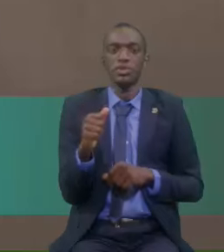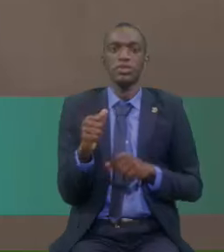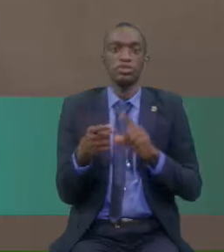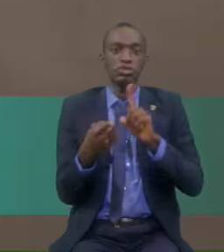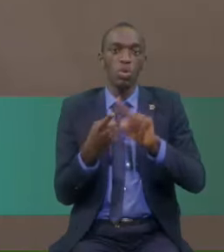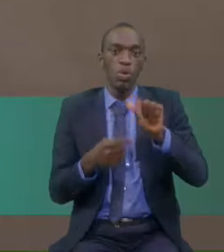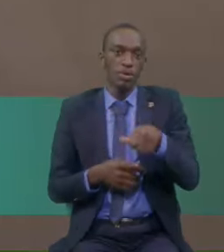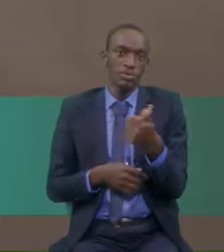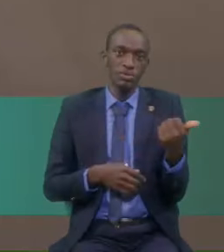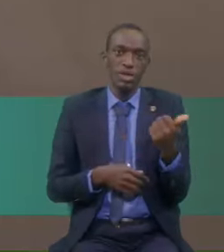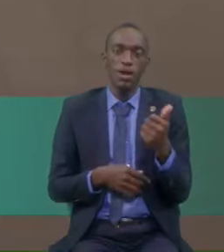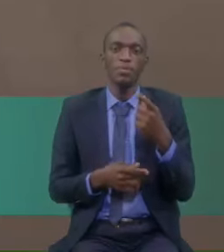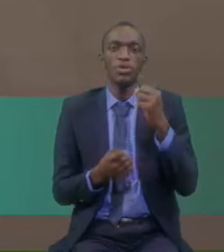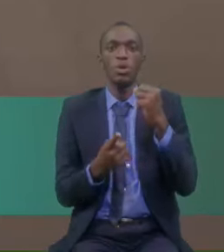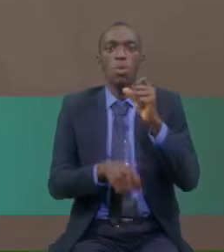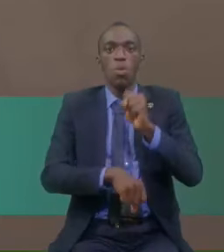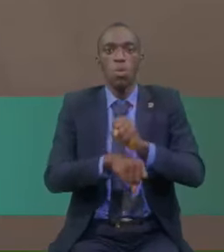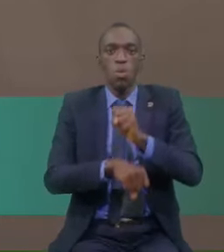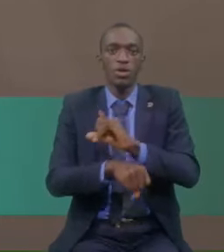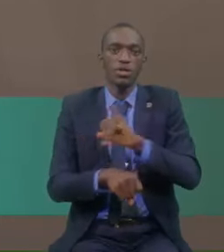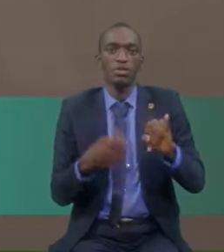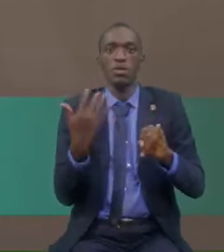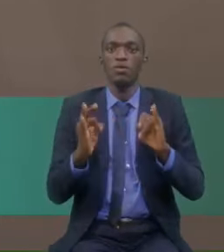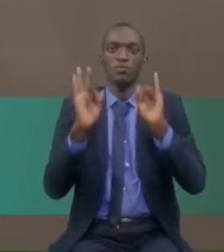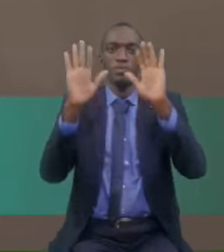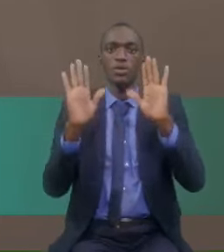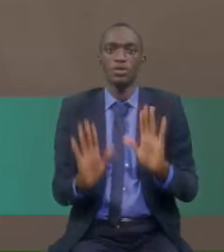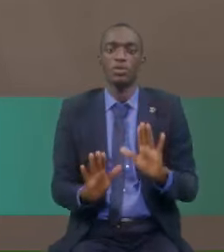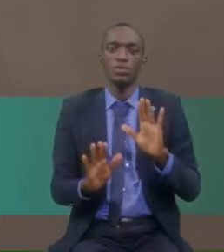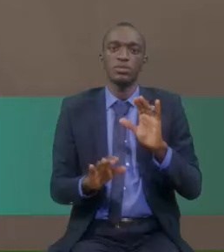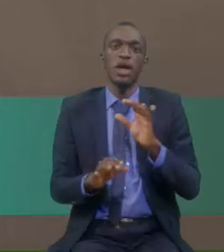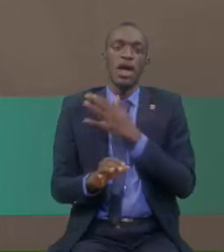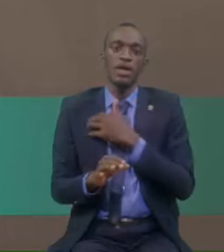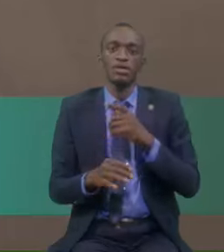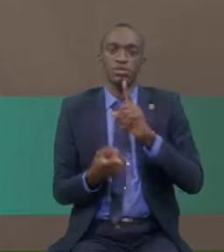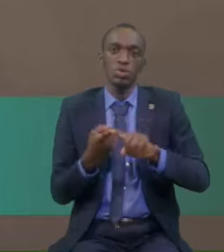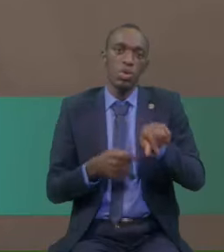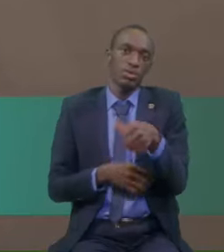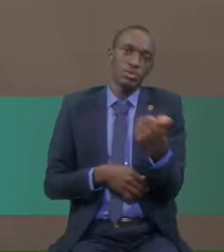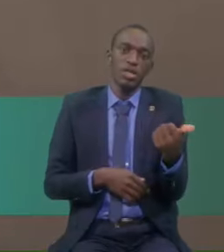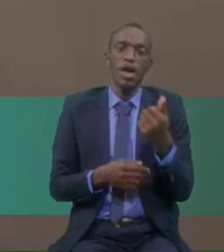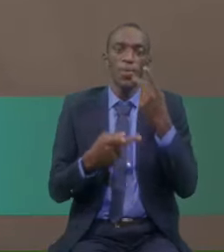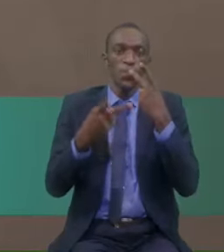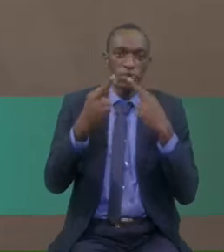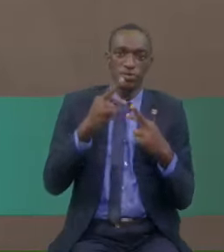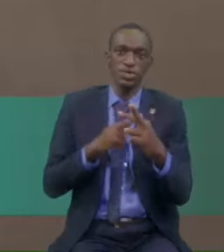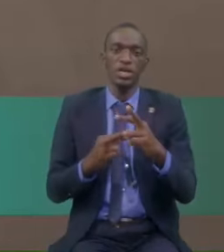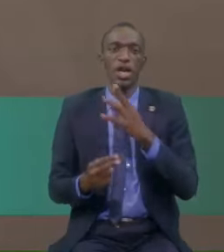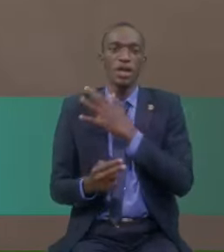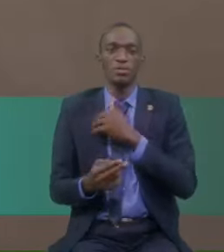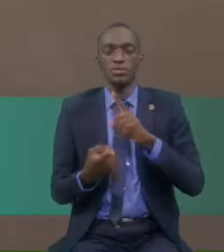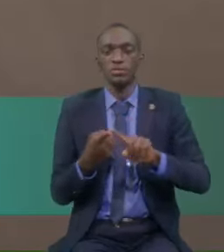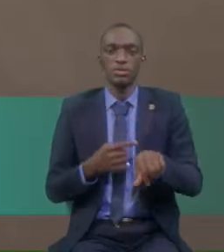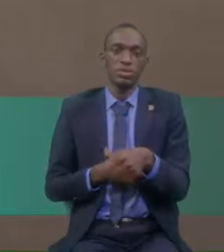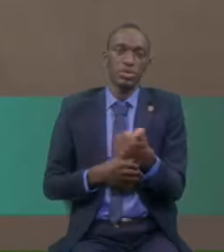the working of miracles, and to another prophecy, to another